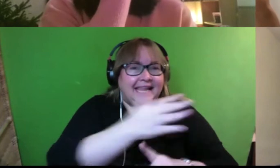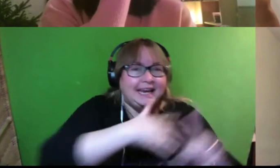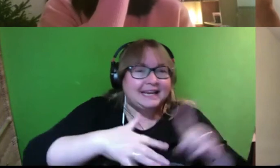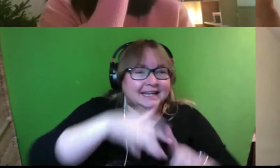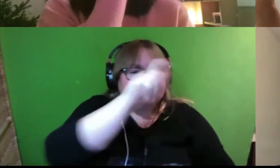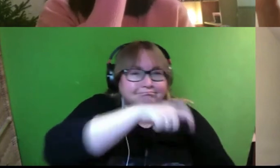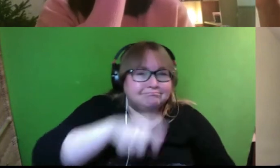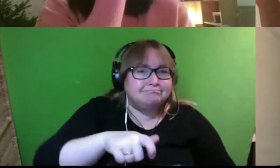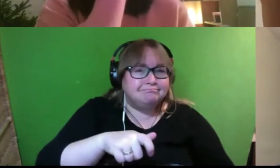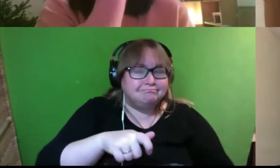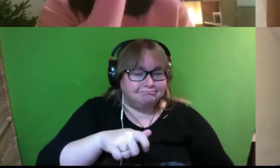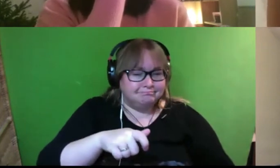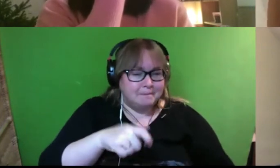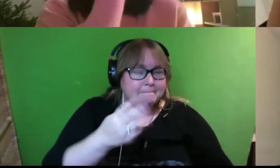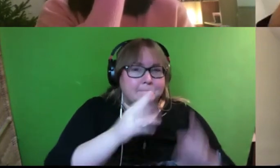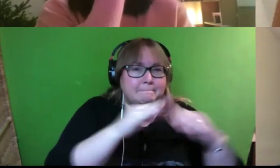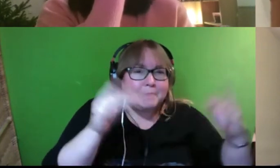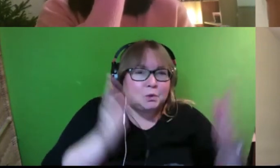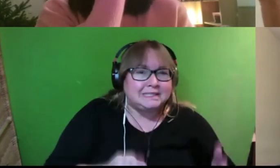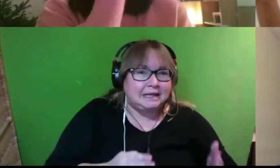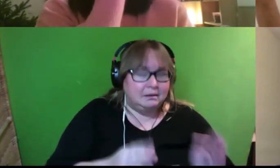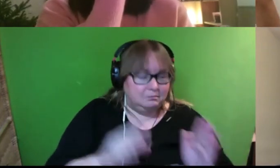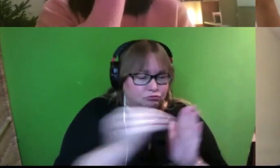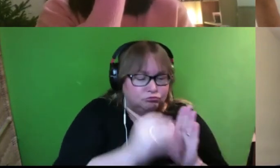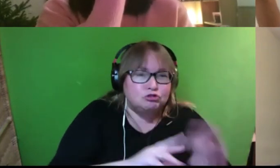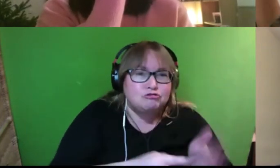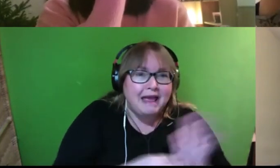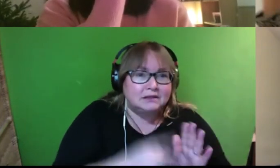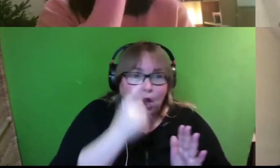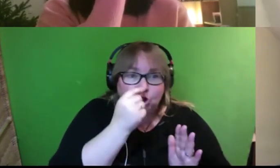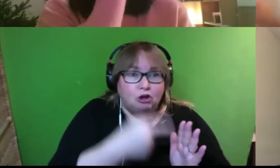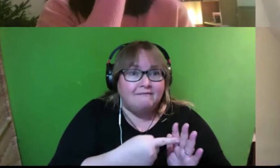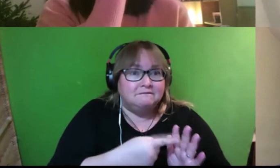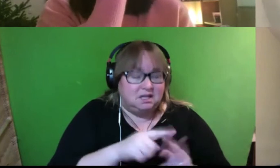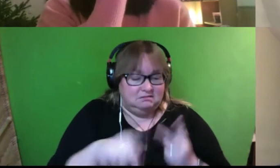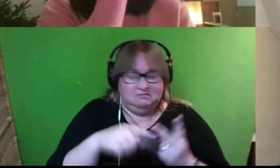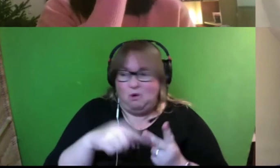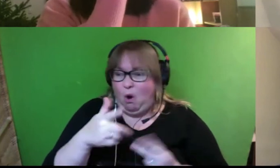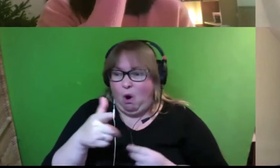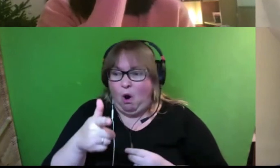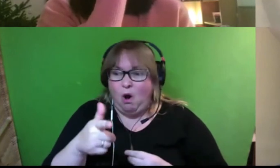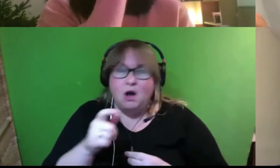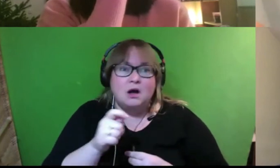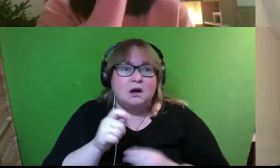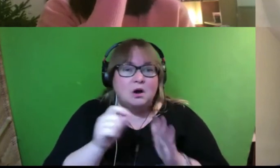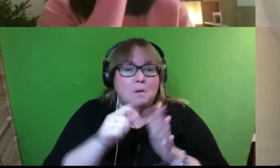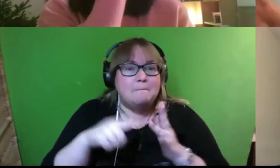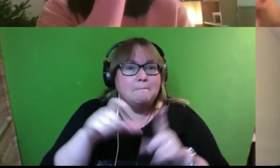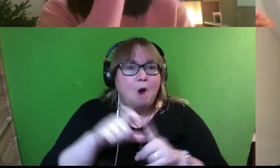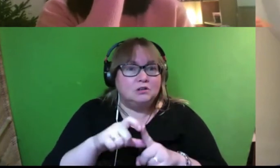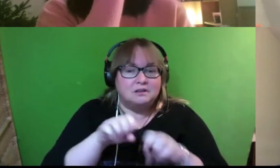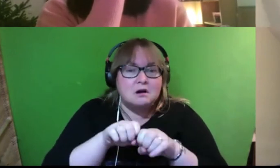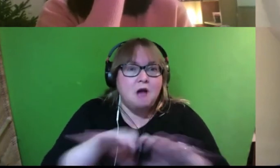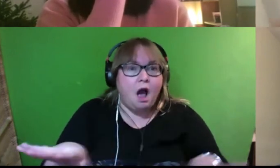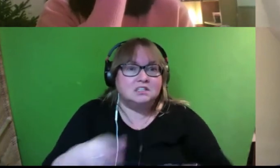museum curator if one of my applications had gone through. I could have been like a podcast producer if another one